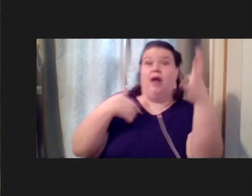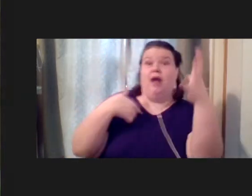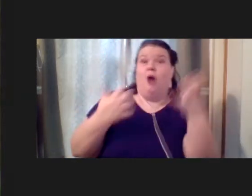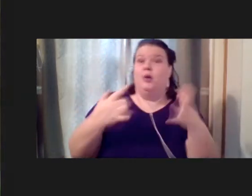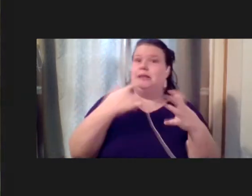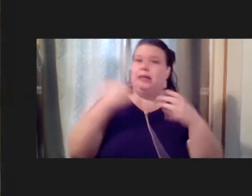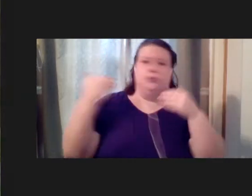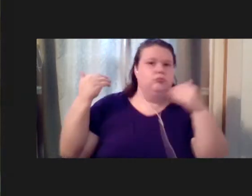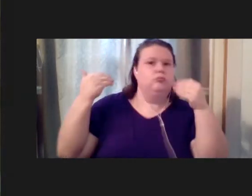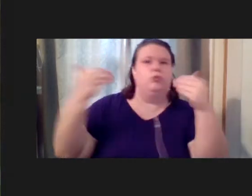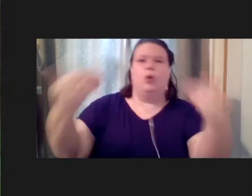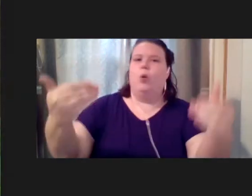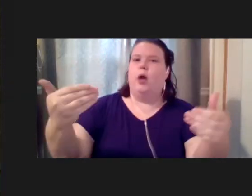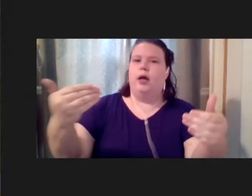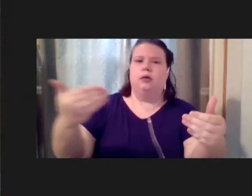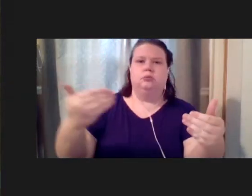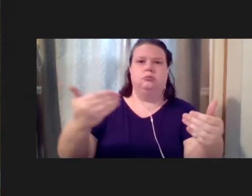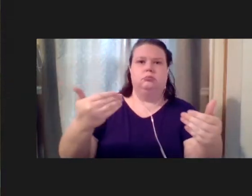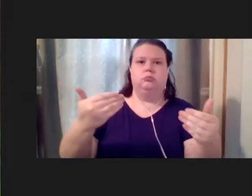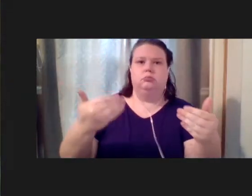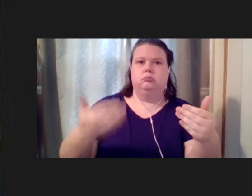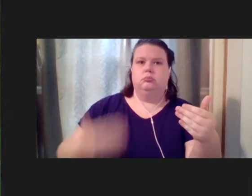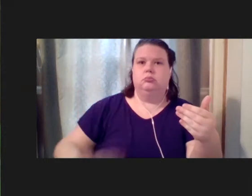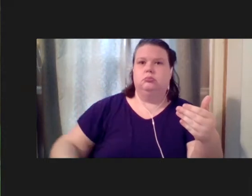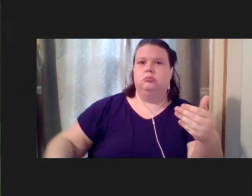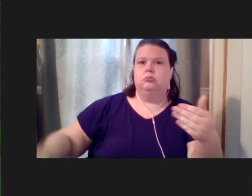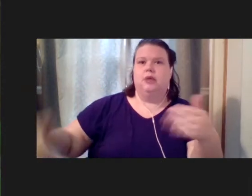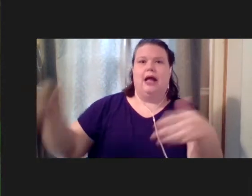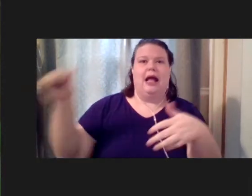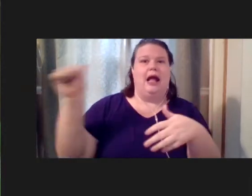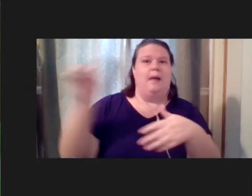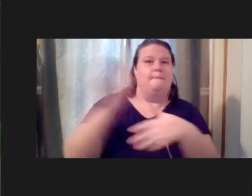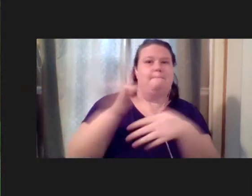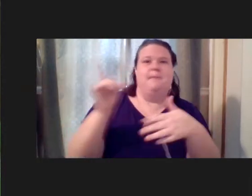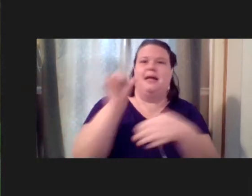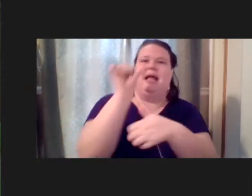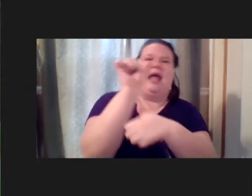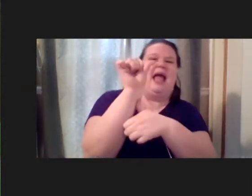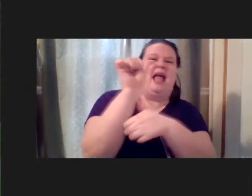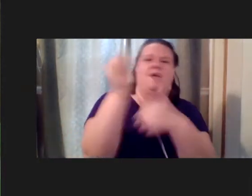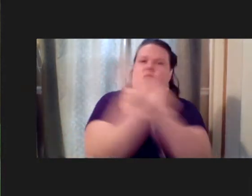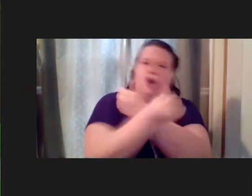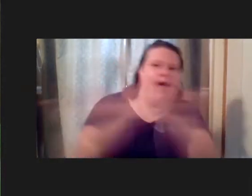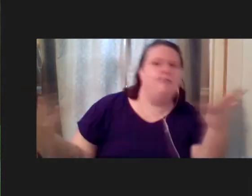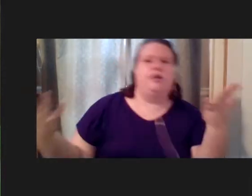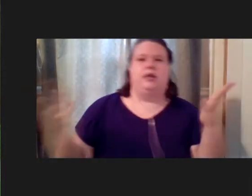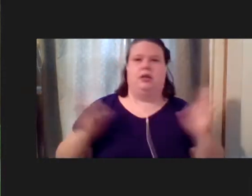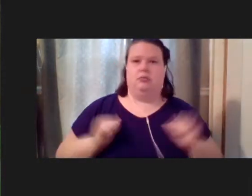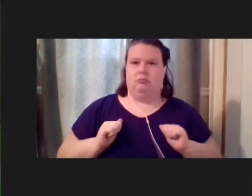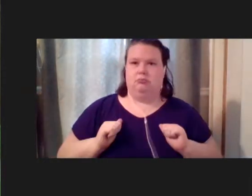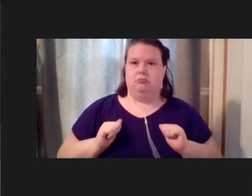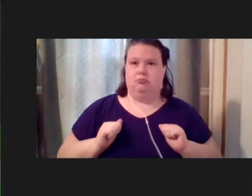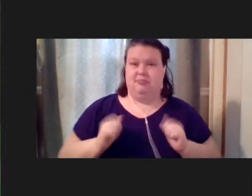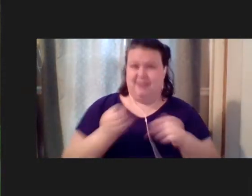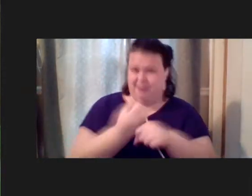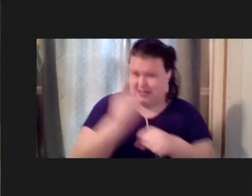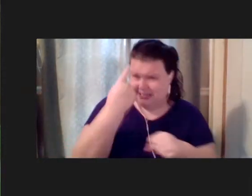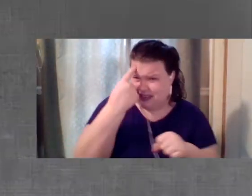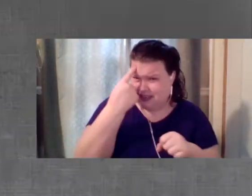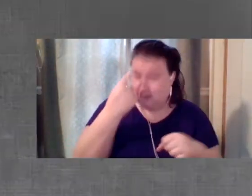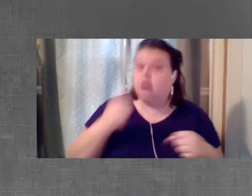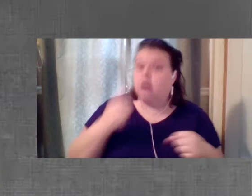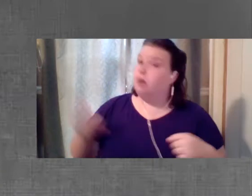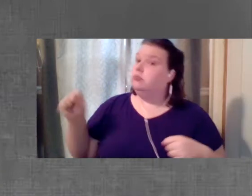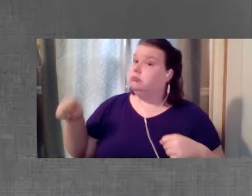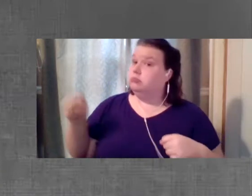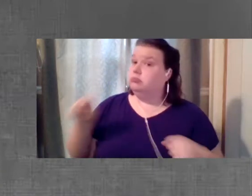let's just do the best thing. Let's do option a for everything. Sure. Does that, does that make sense? Yes. Mr. Sykes,